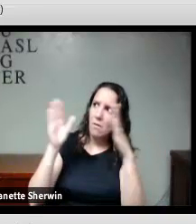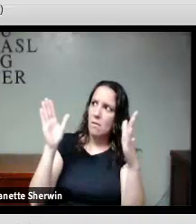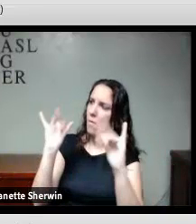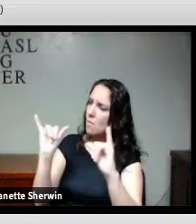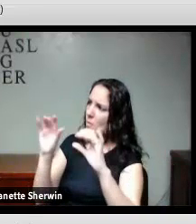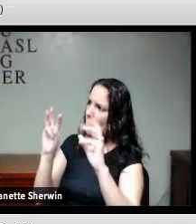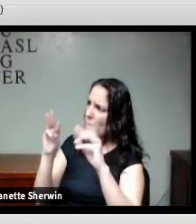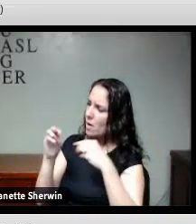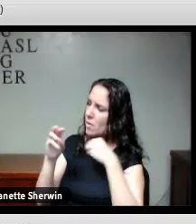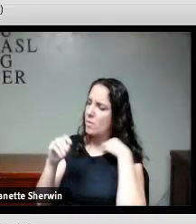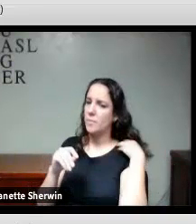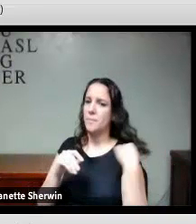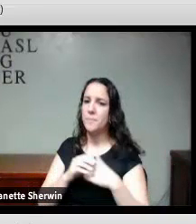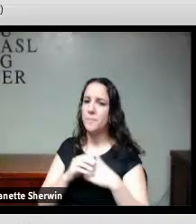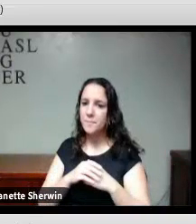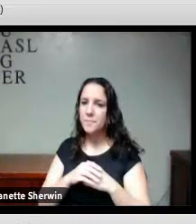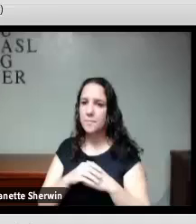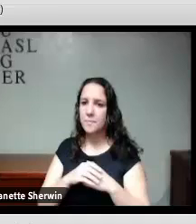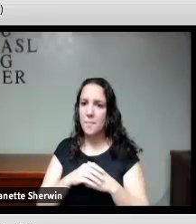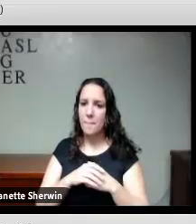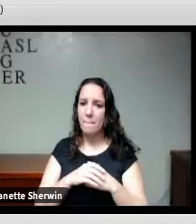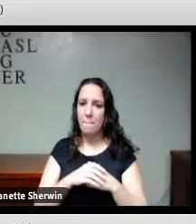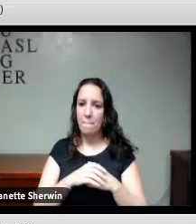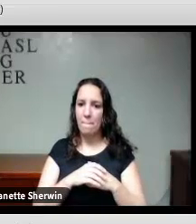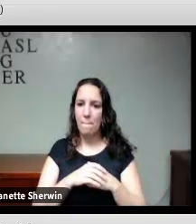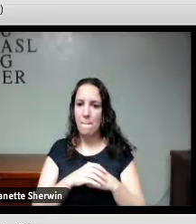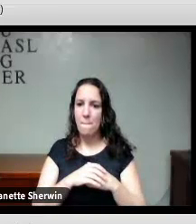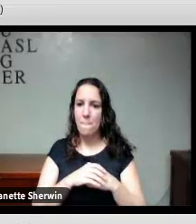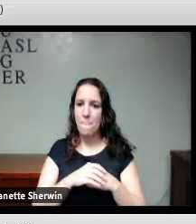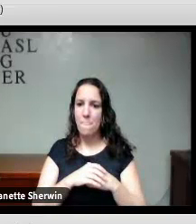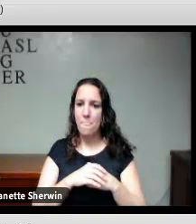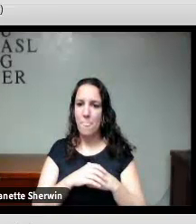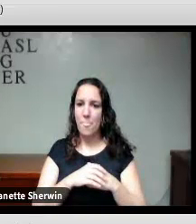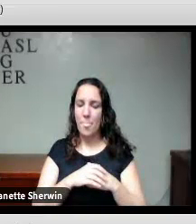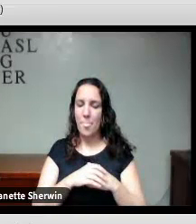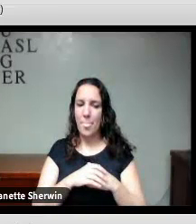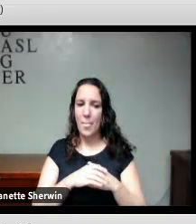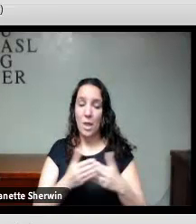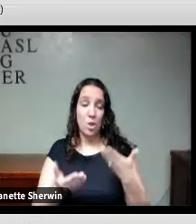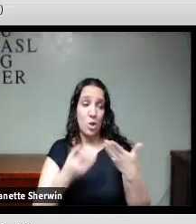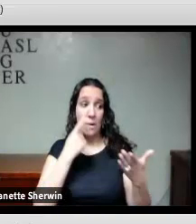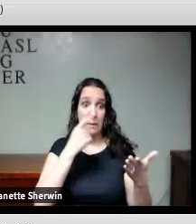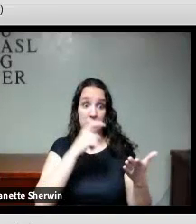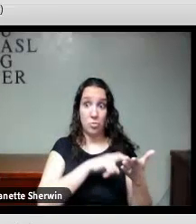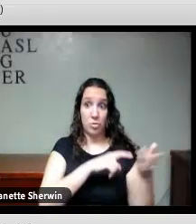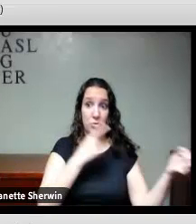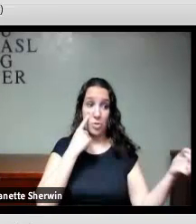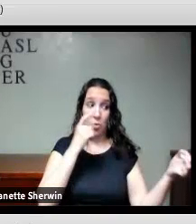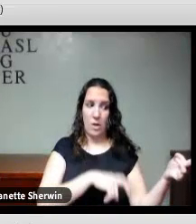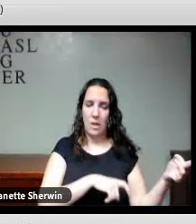this, she might realize that she mentions something all the time. She might not, but we can always hope, right, Lynn?